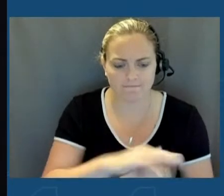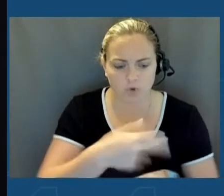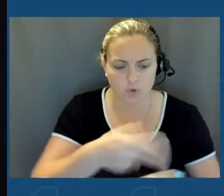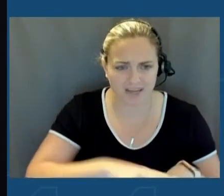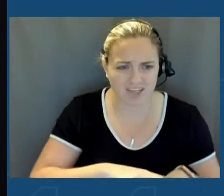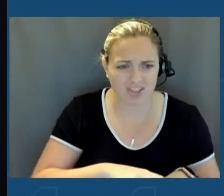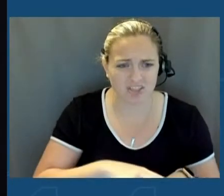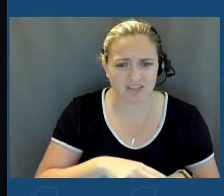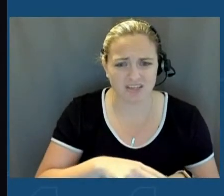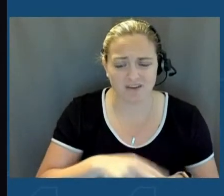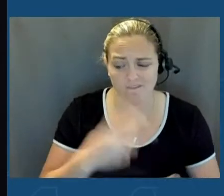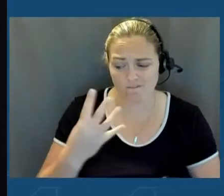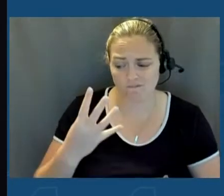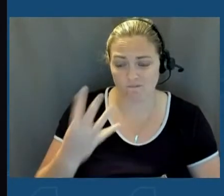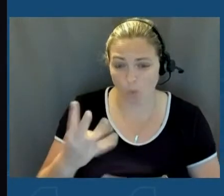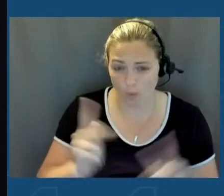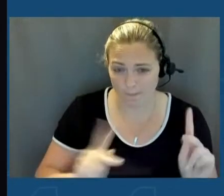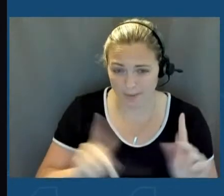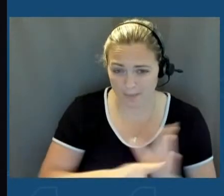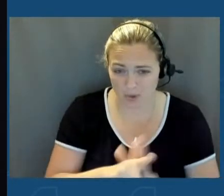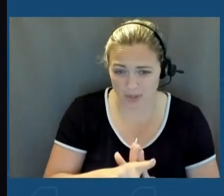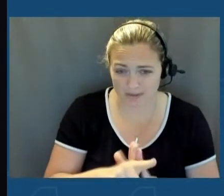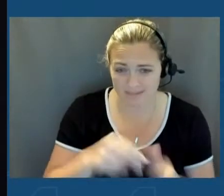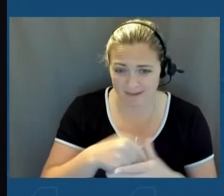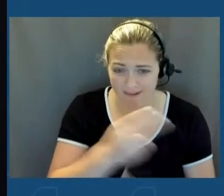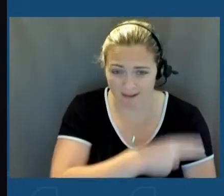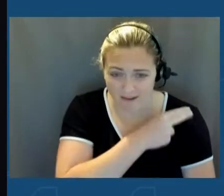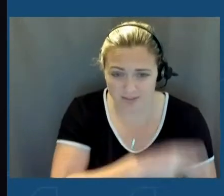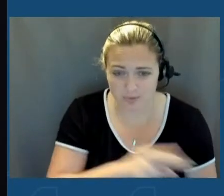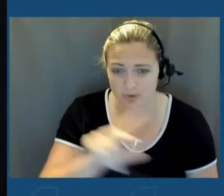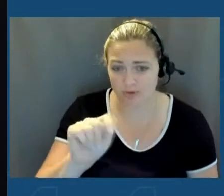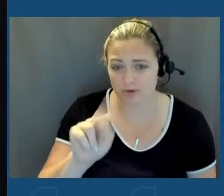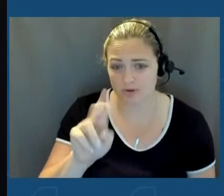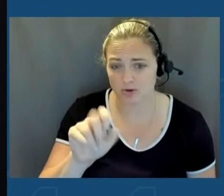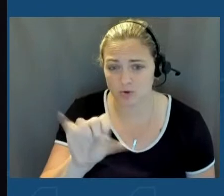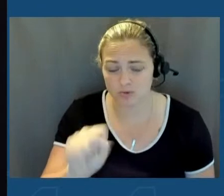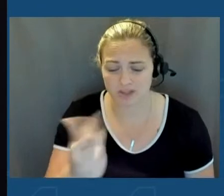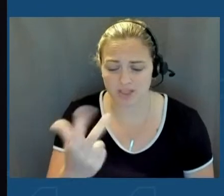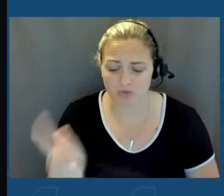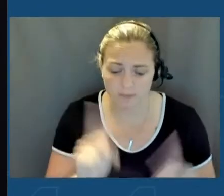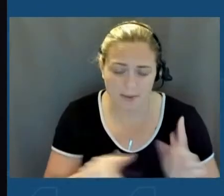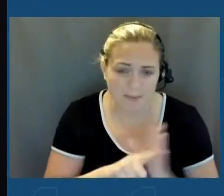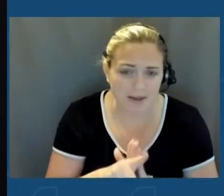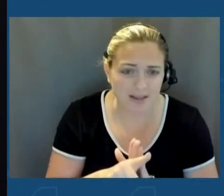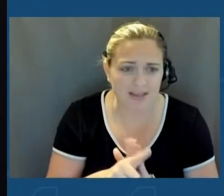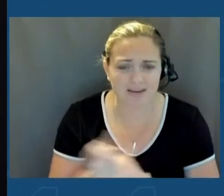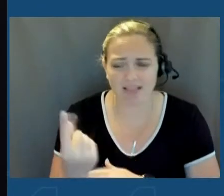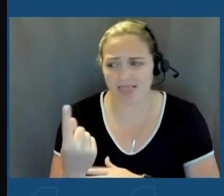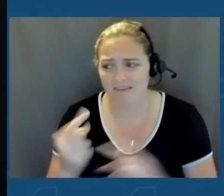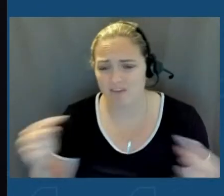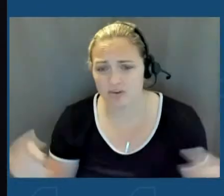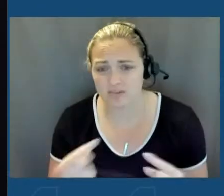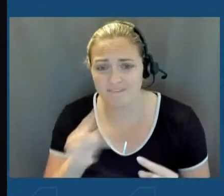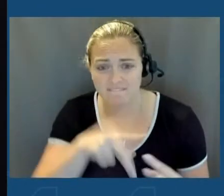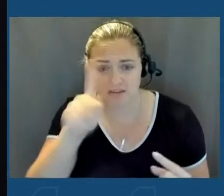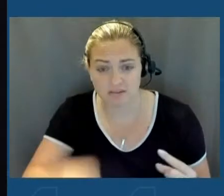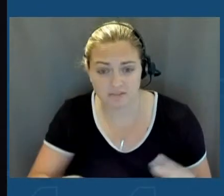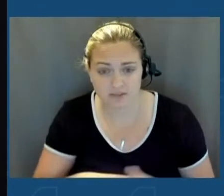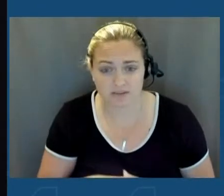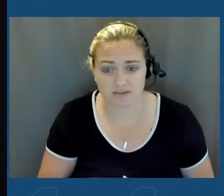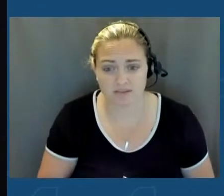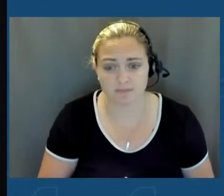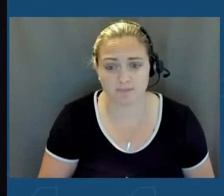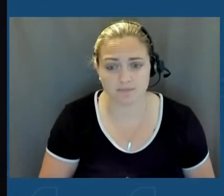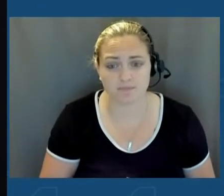4 people killed at a hospital in Tulsa. This weekend, 3 people killed, 11 wounded in Philadelphia